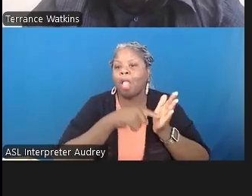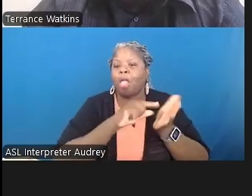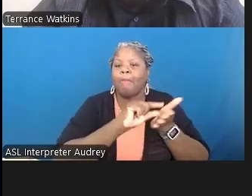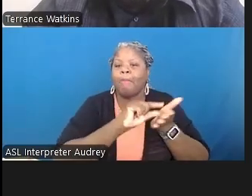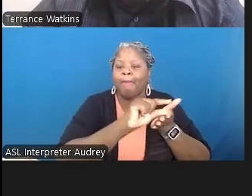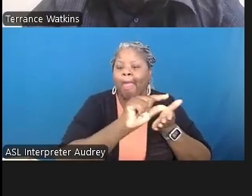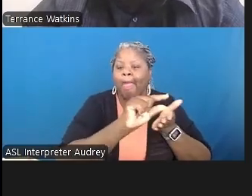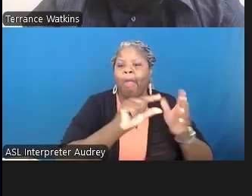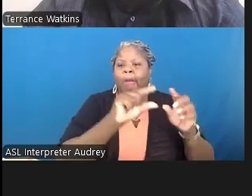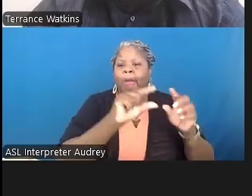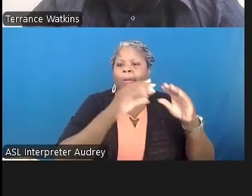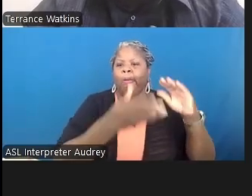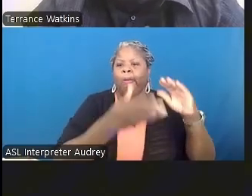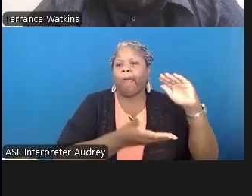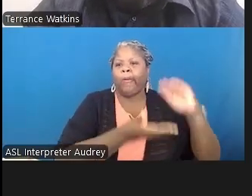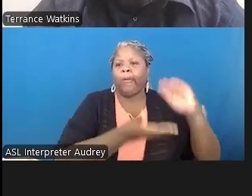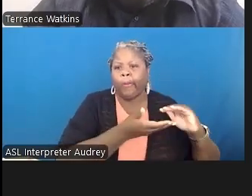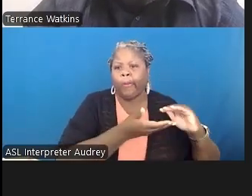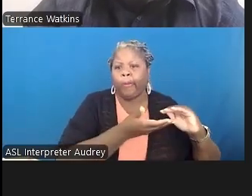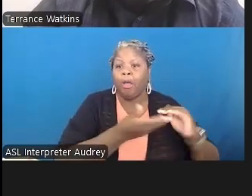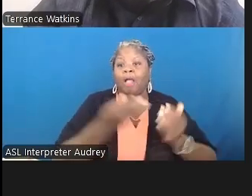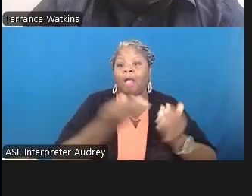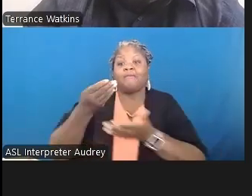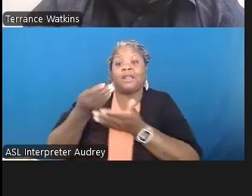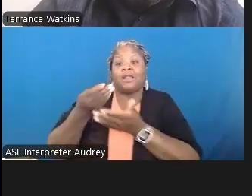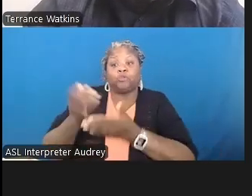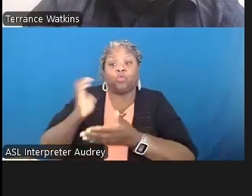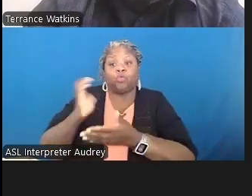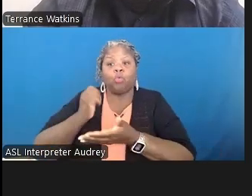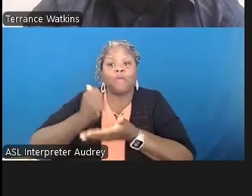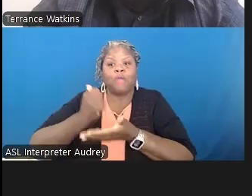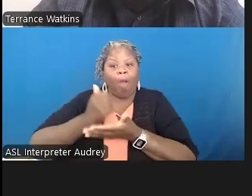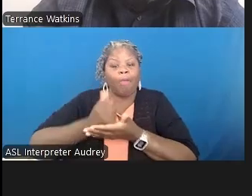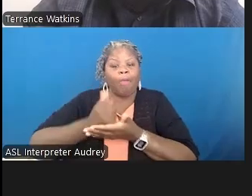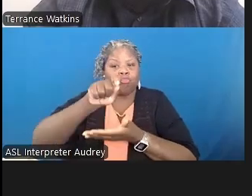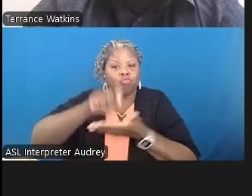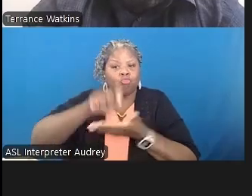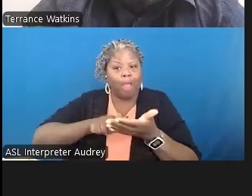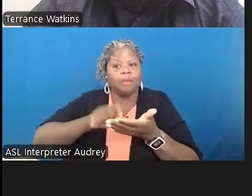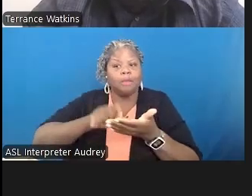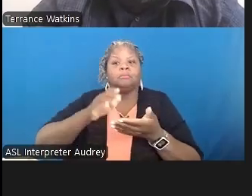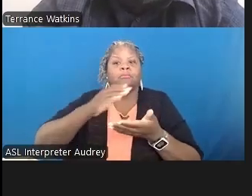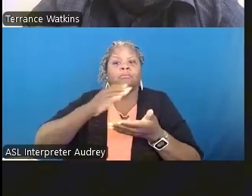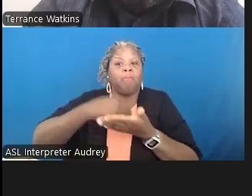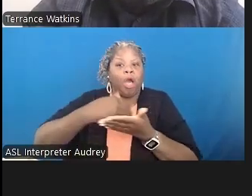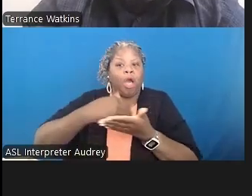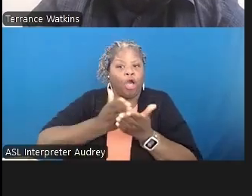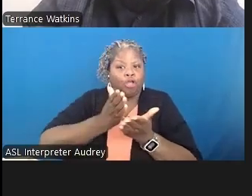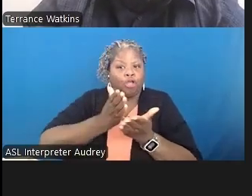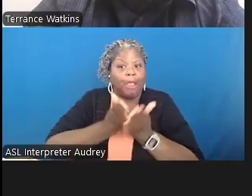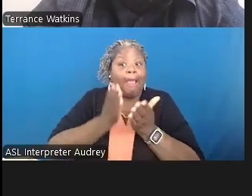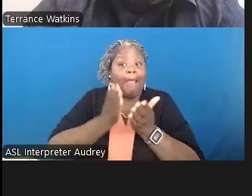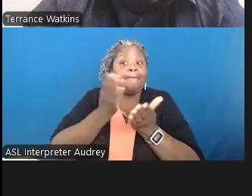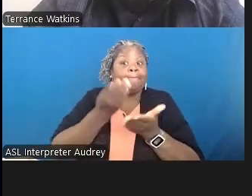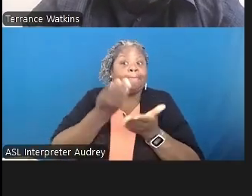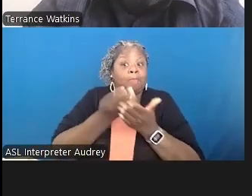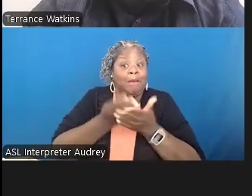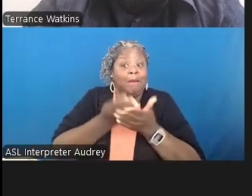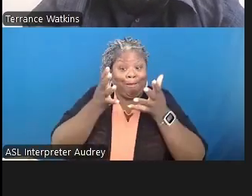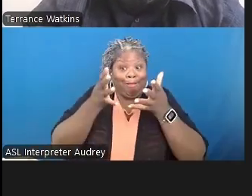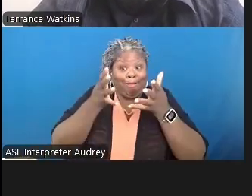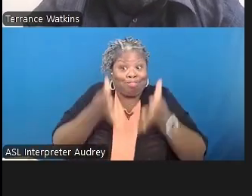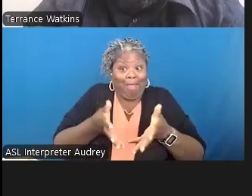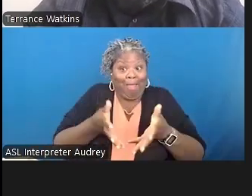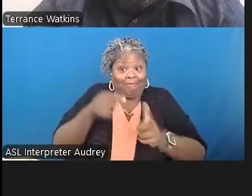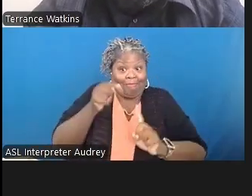with their financial coach, we will help them create a budget, and all of the money that is left after they've paid all of their bills, that